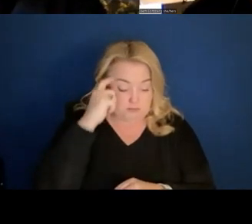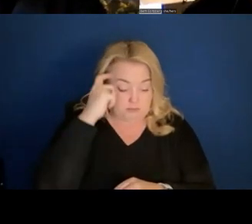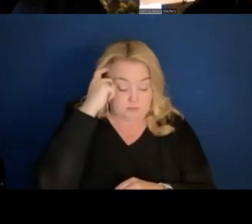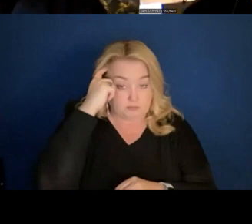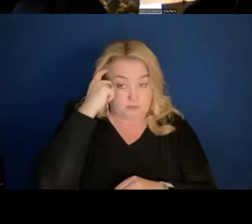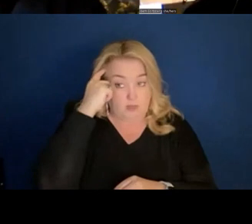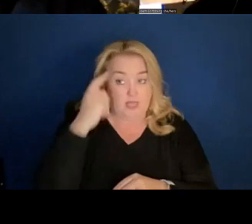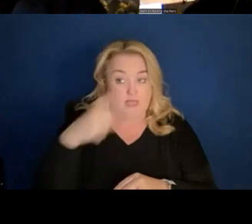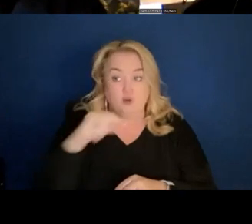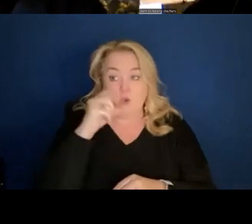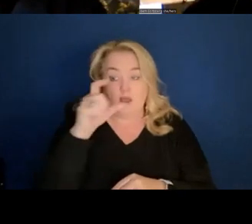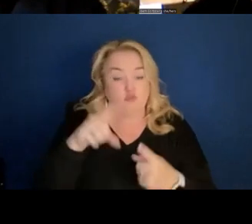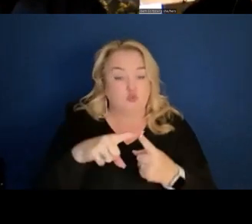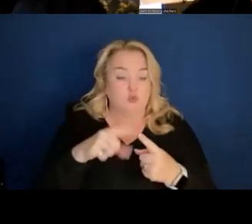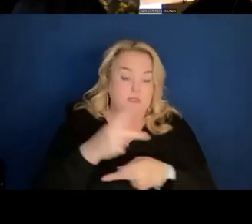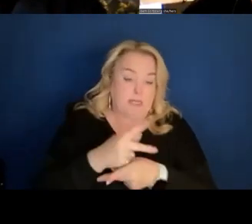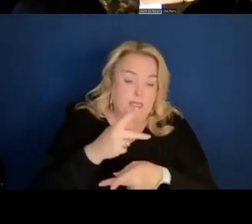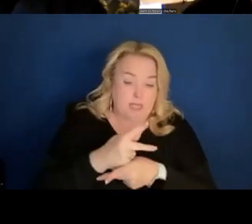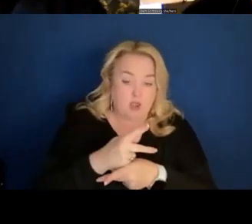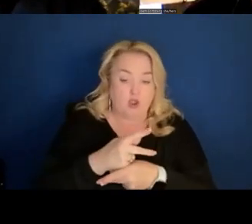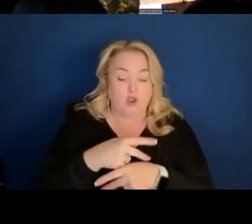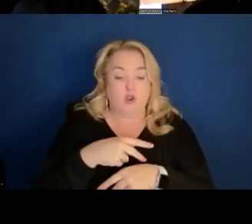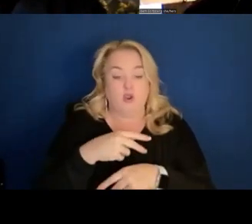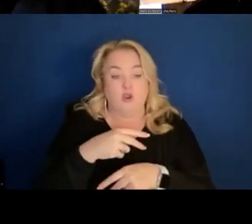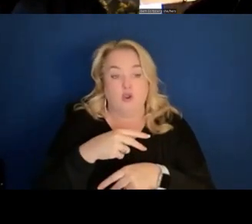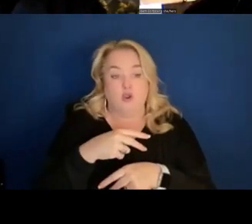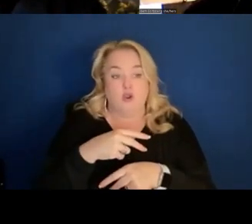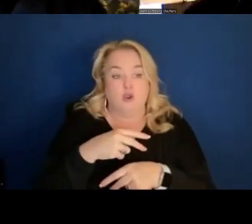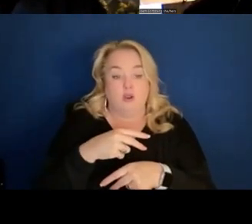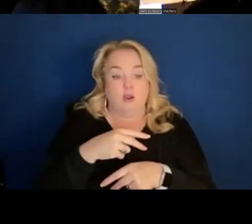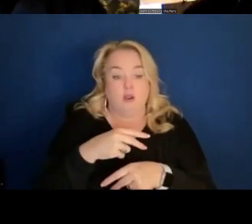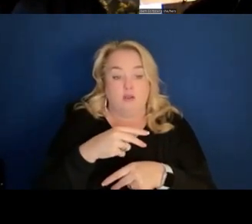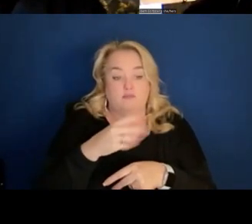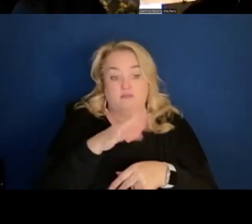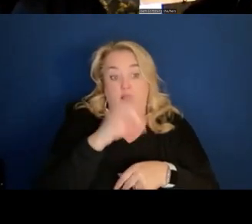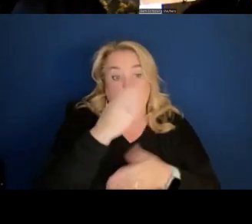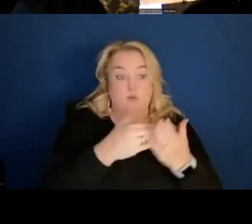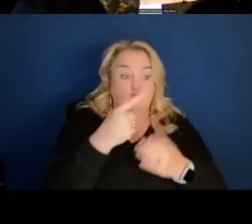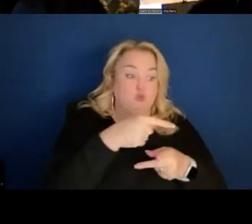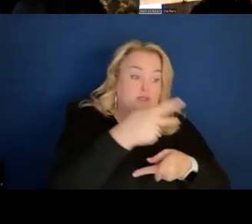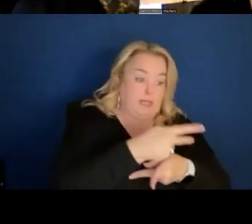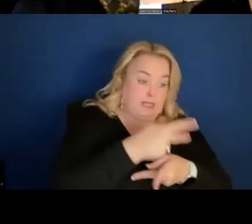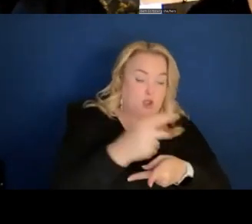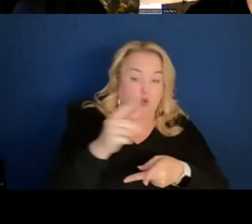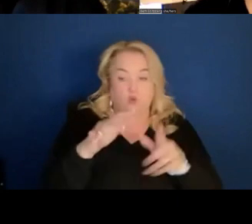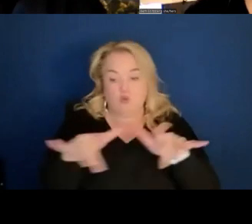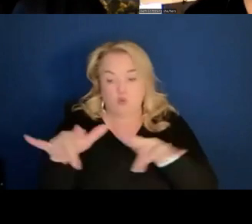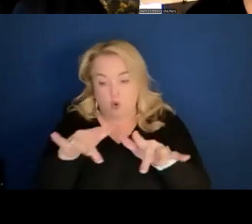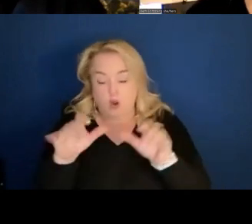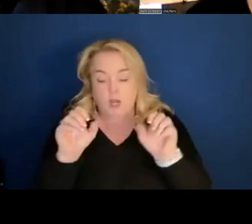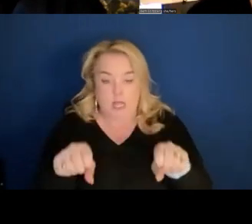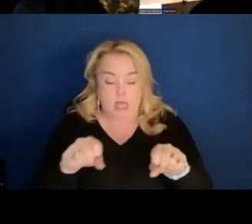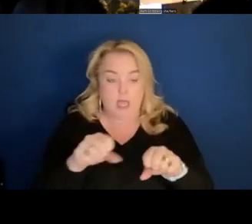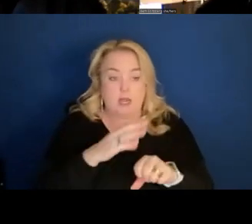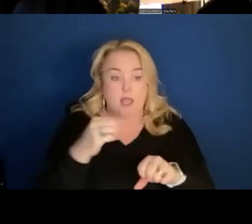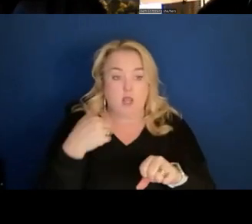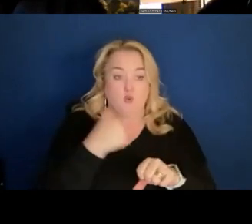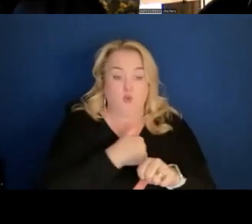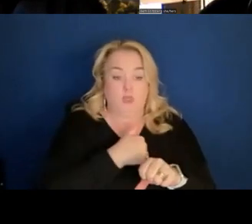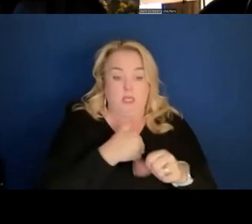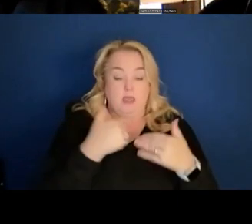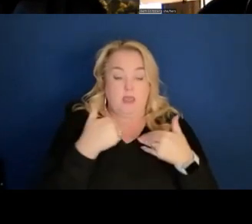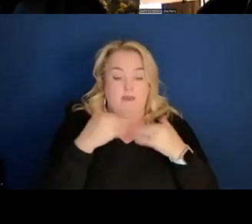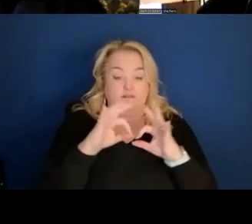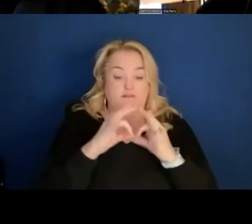loved one. They can listen in. We can record the programs much easier. We have family members who attend. So if